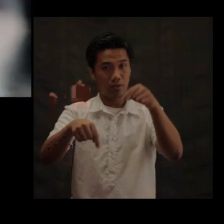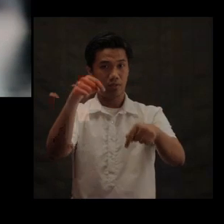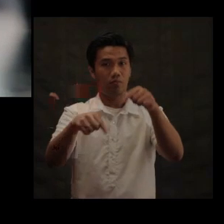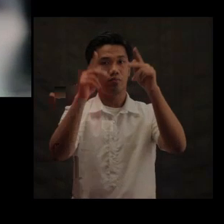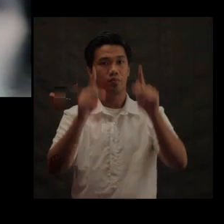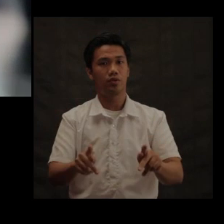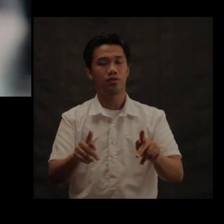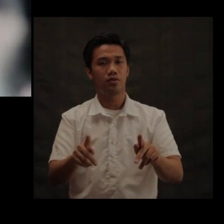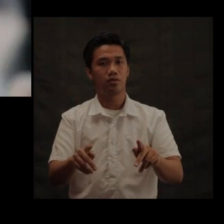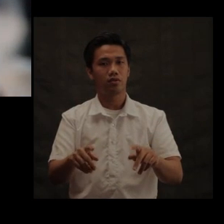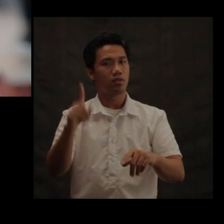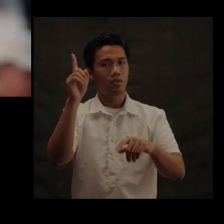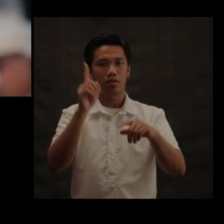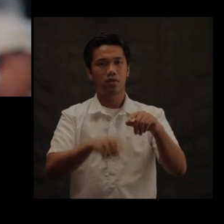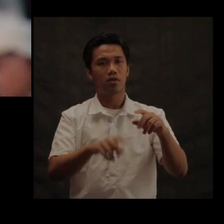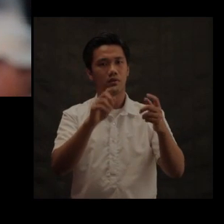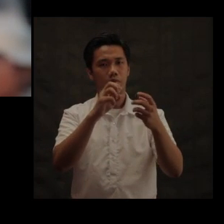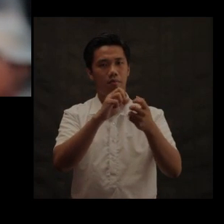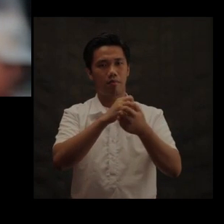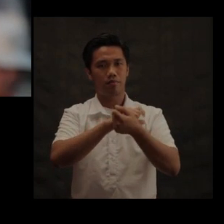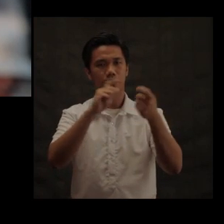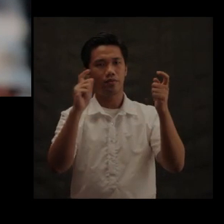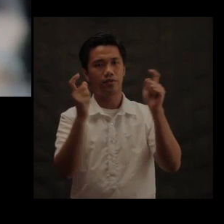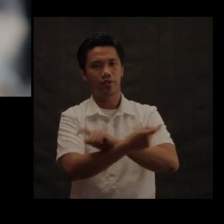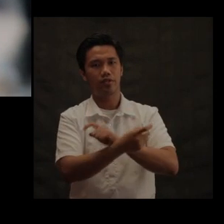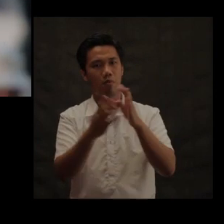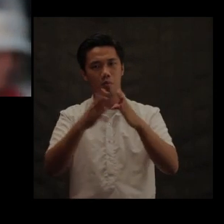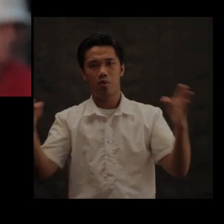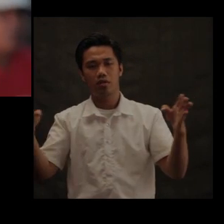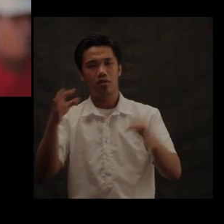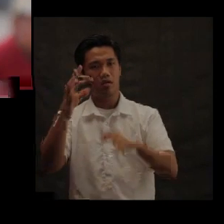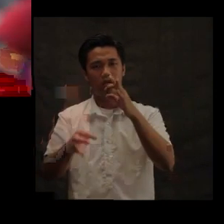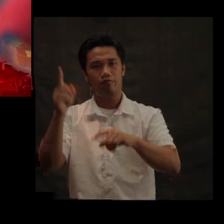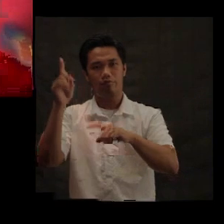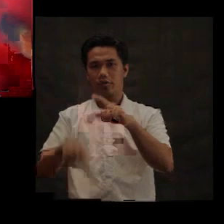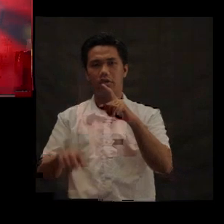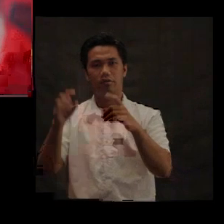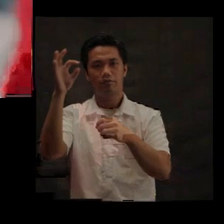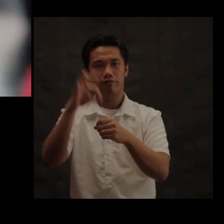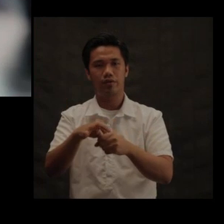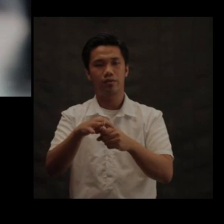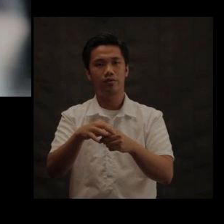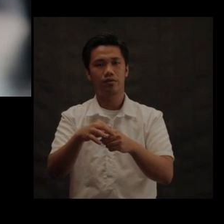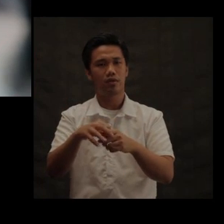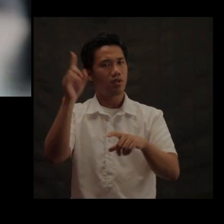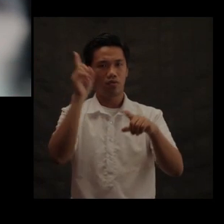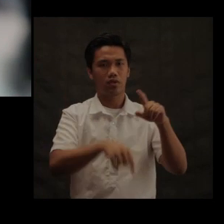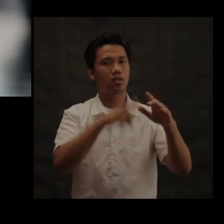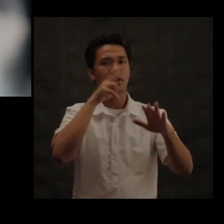You, as a disabled person, would be able to make a big change if you were to vote. You